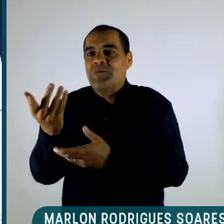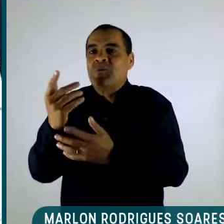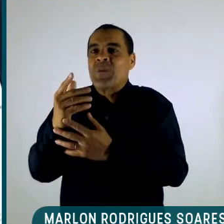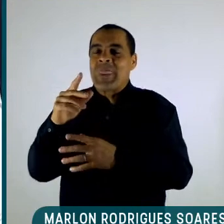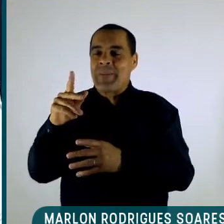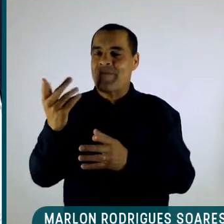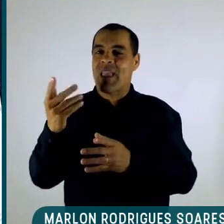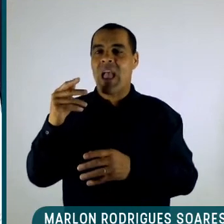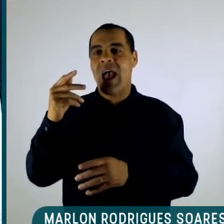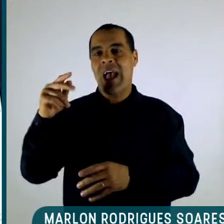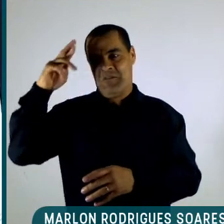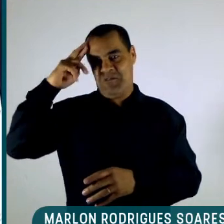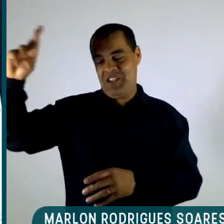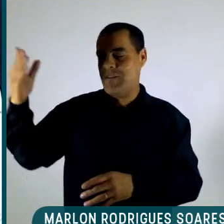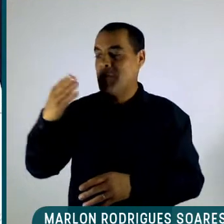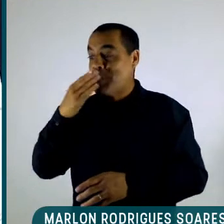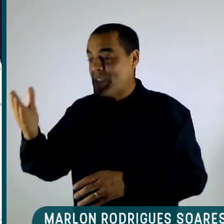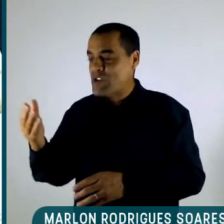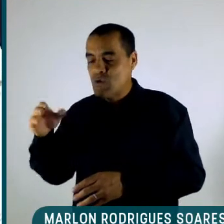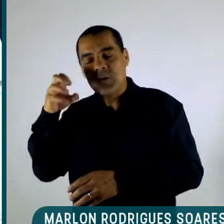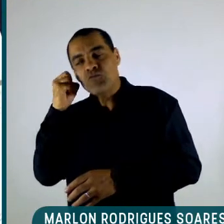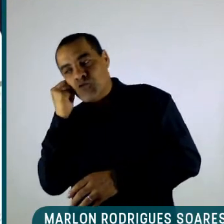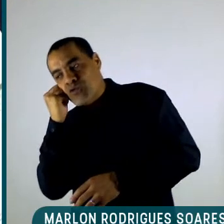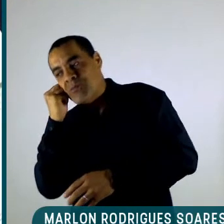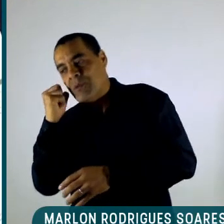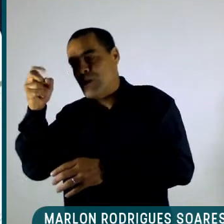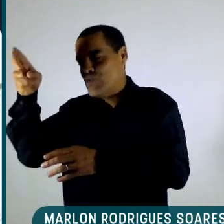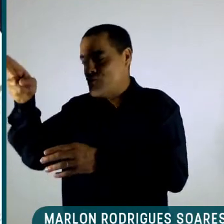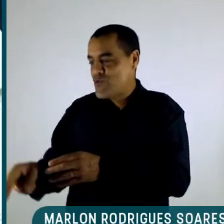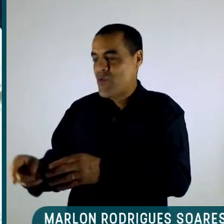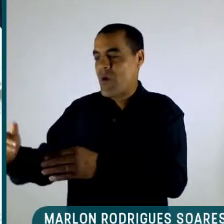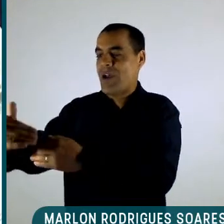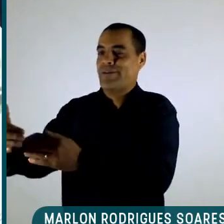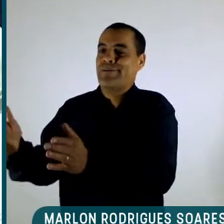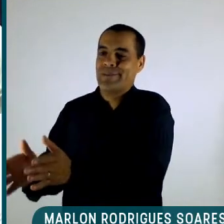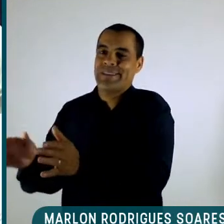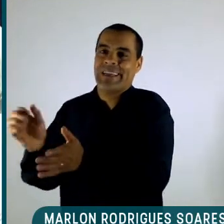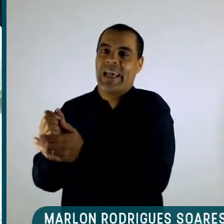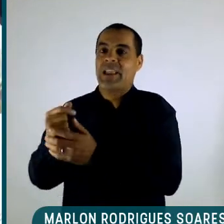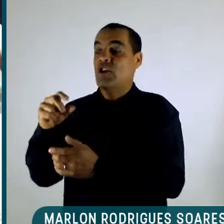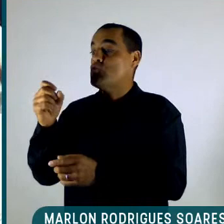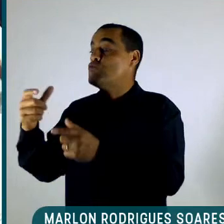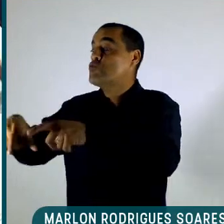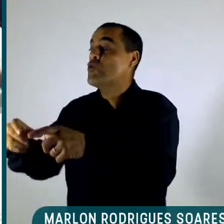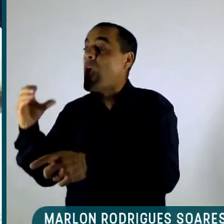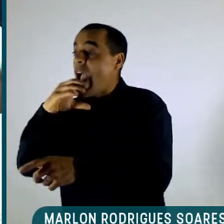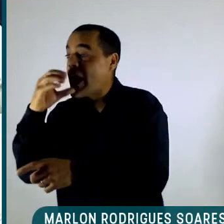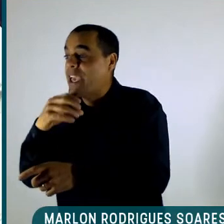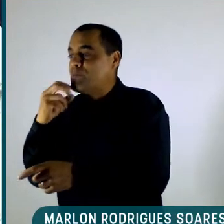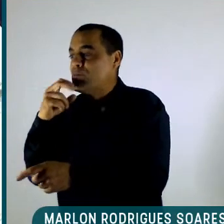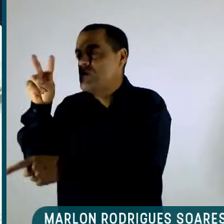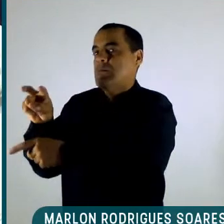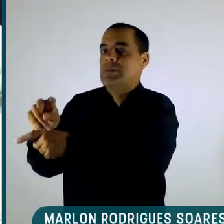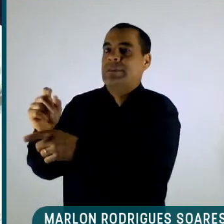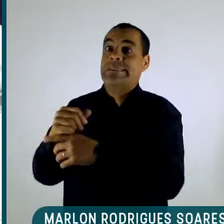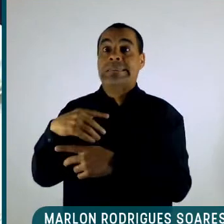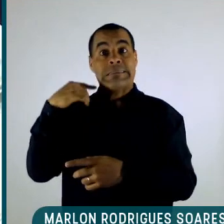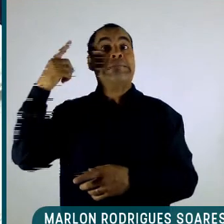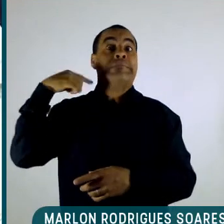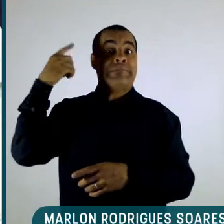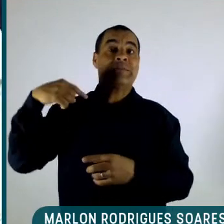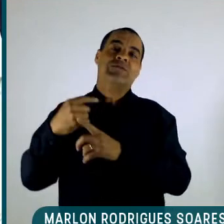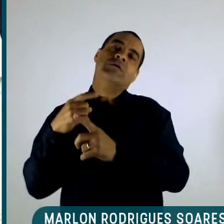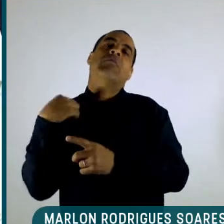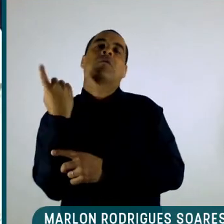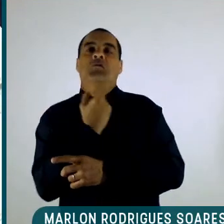there's a film in Brazil called Cold Recife. I don't know if you watched it. It talks a lot